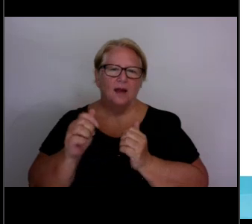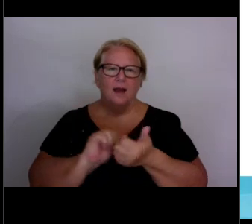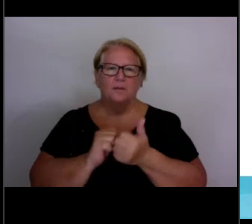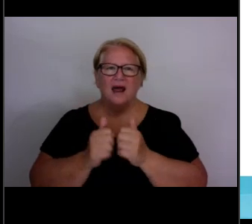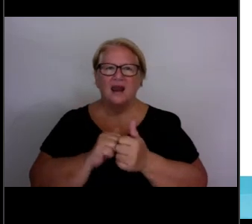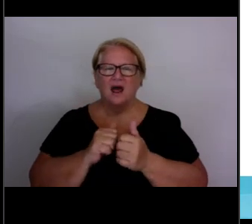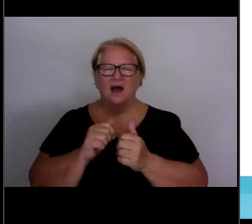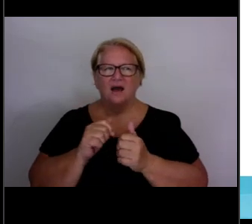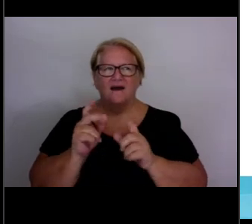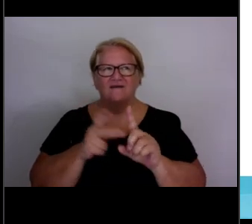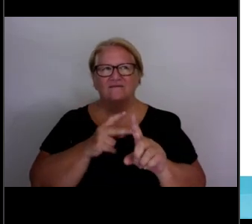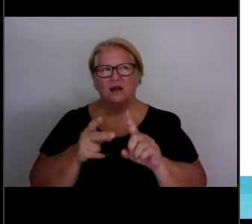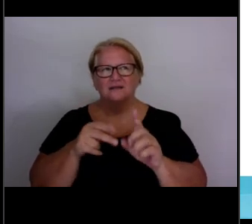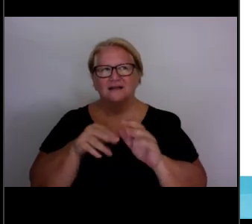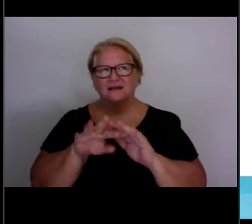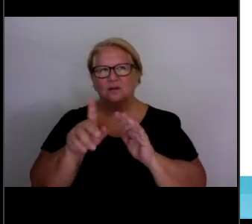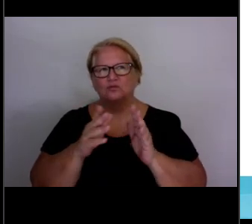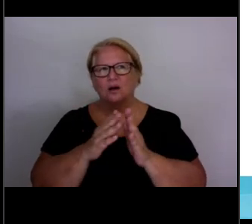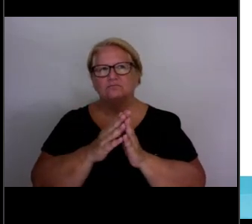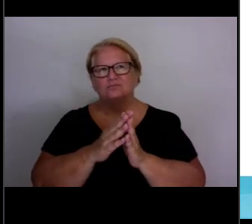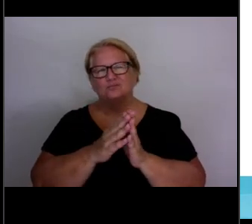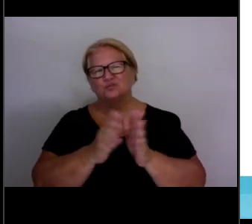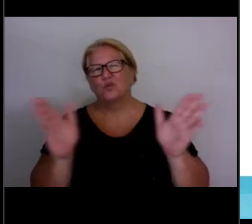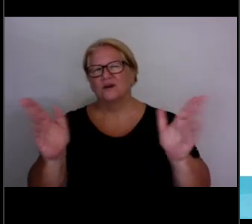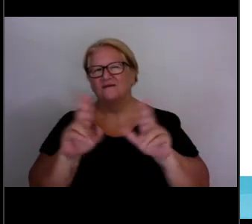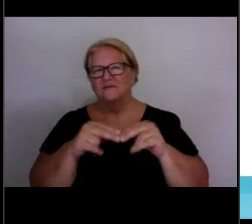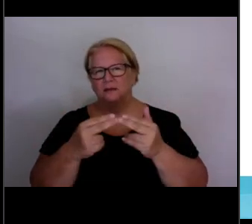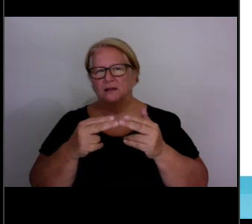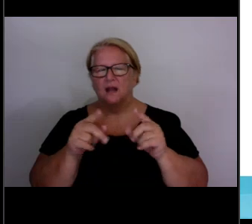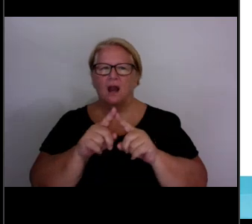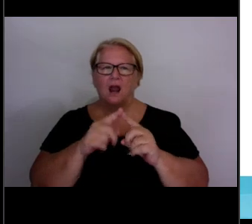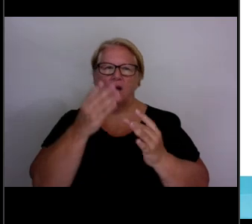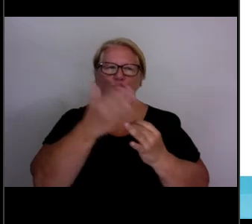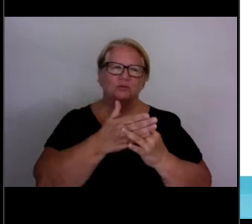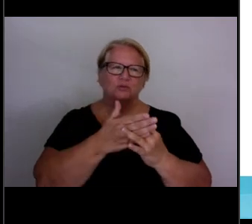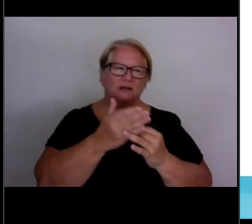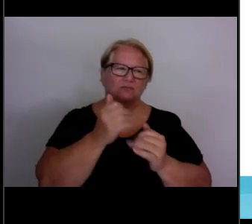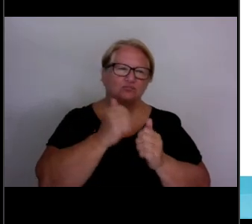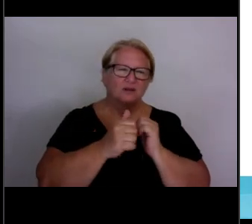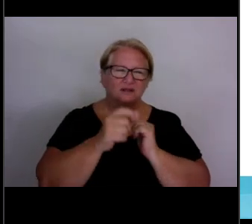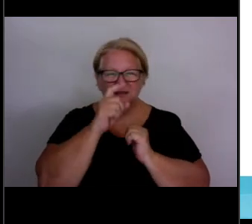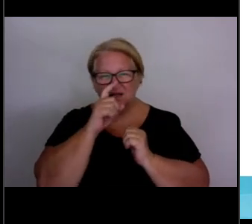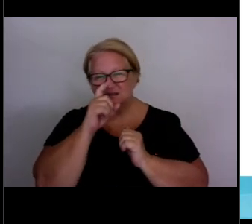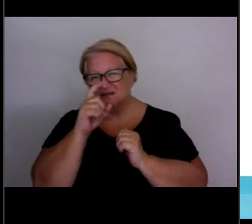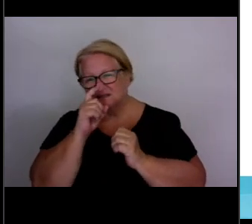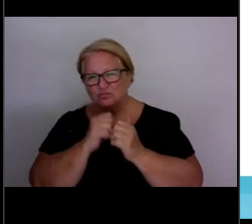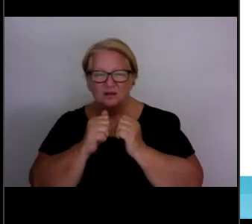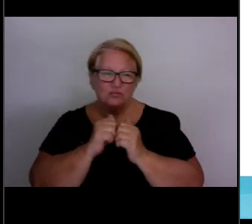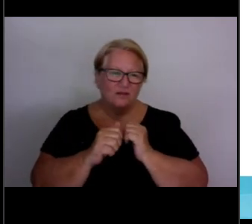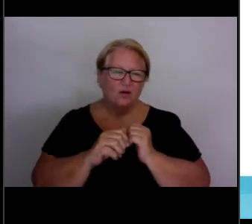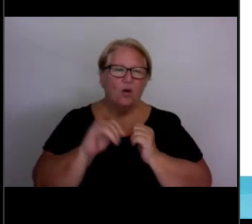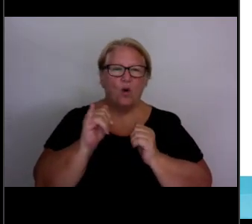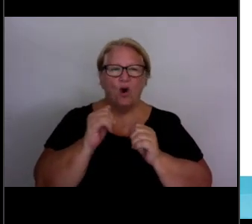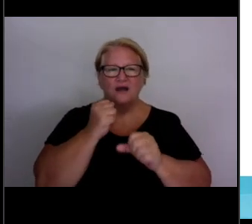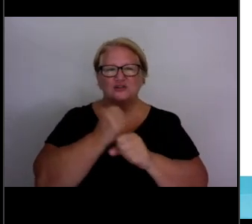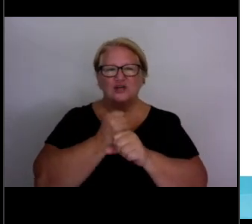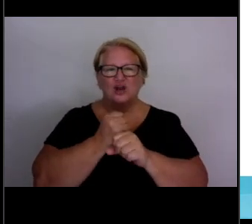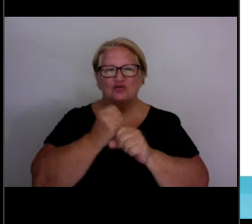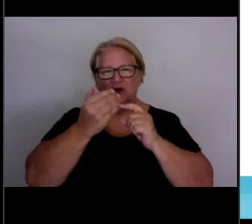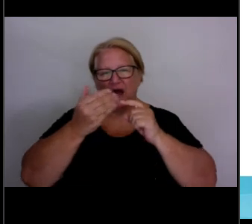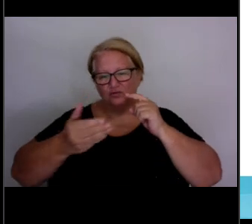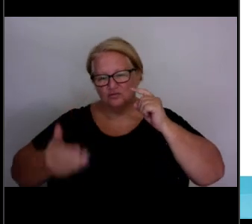within those broader family relationships. So, for example, between siblings, sometimes intergenerational harm, so what you might think of as